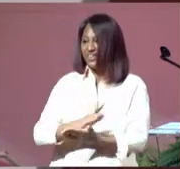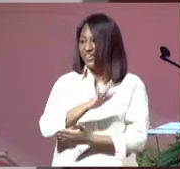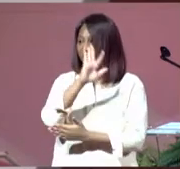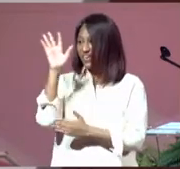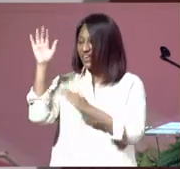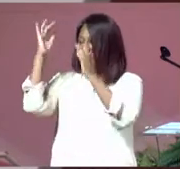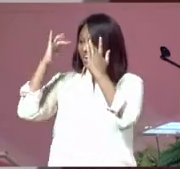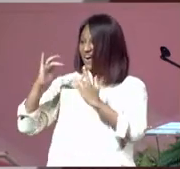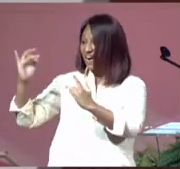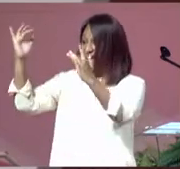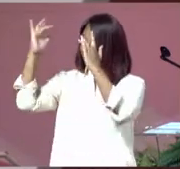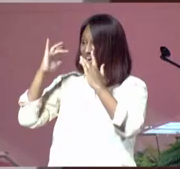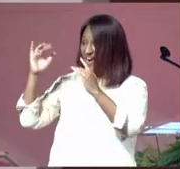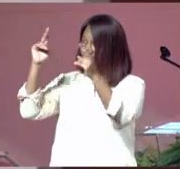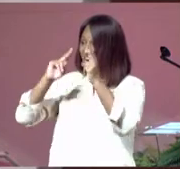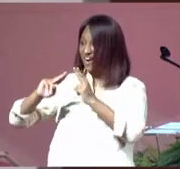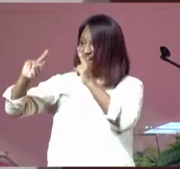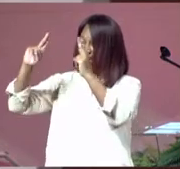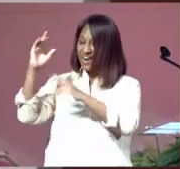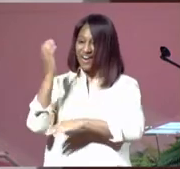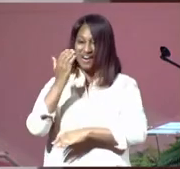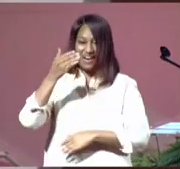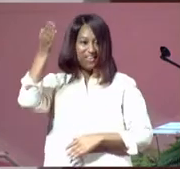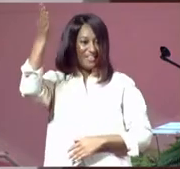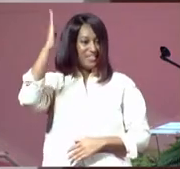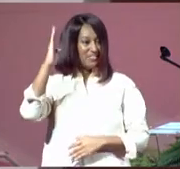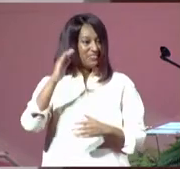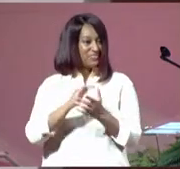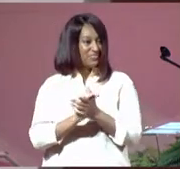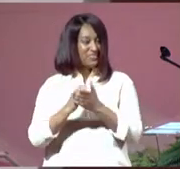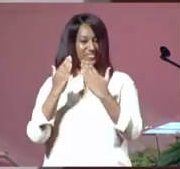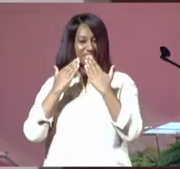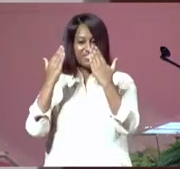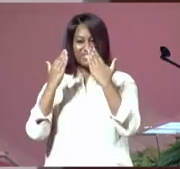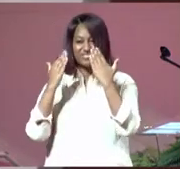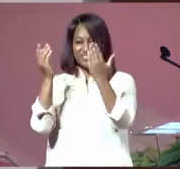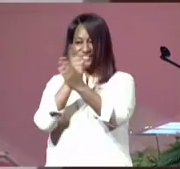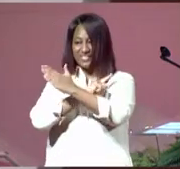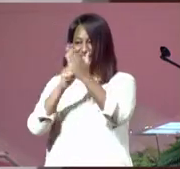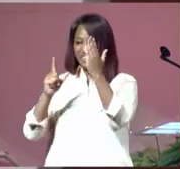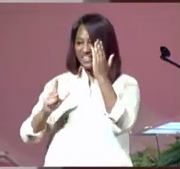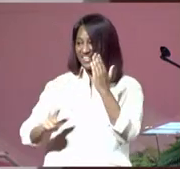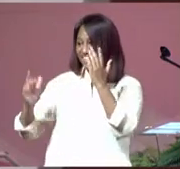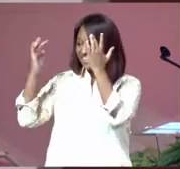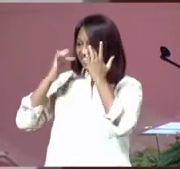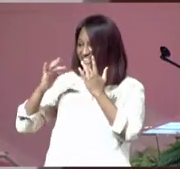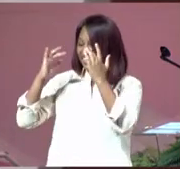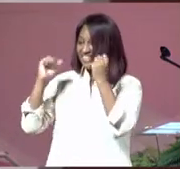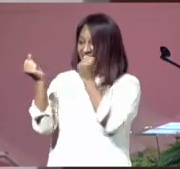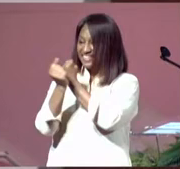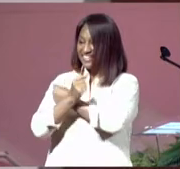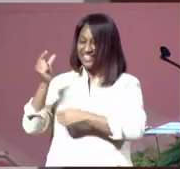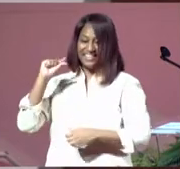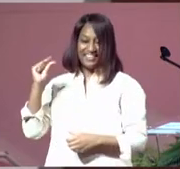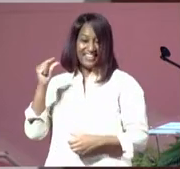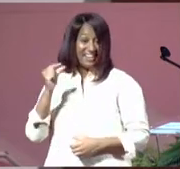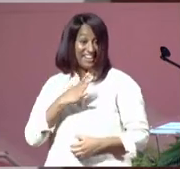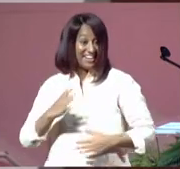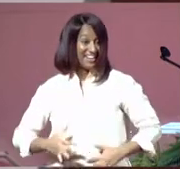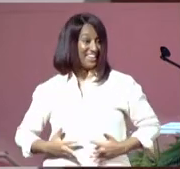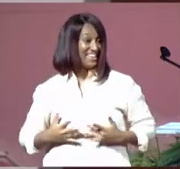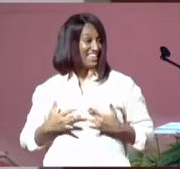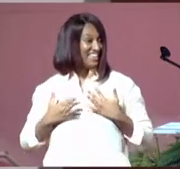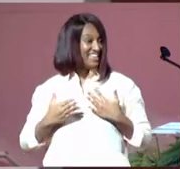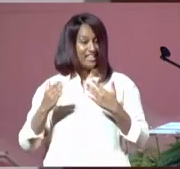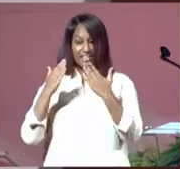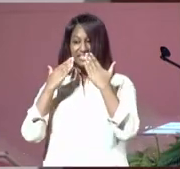your mercy, for your honor, oh God. God, we thank you, Lord, for your compassion, for your love and grace. Oh God, we just thank you